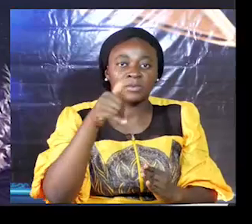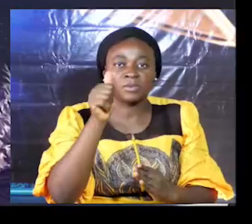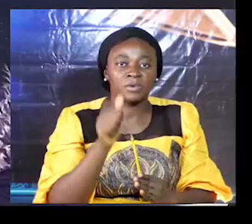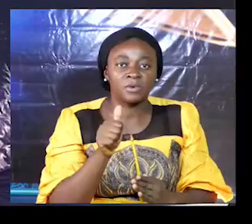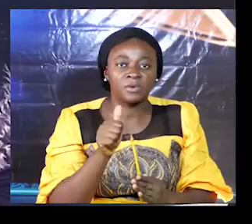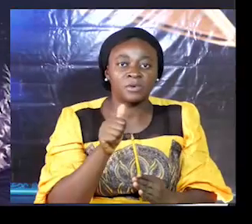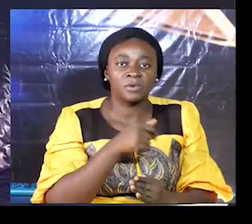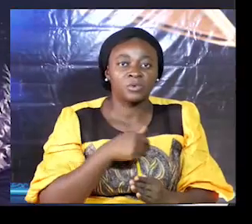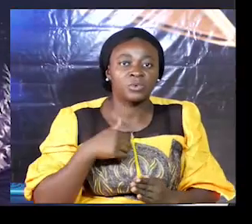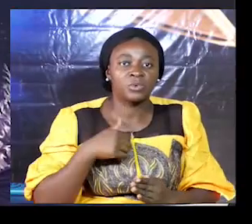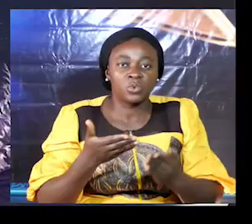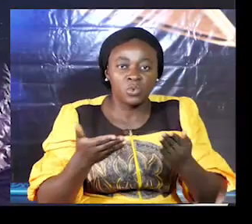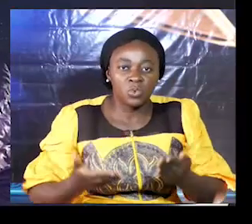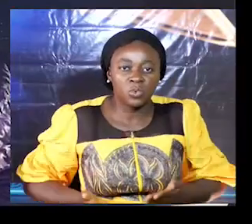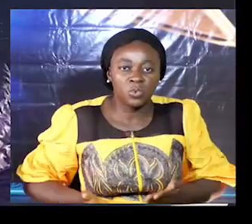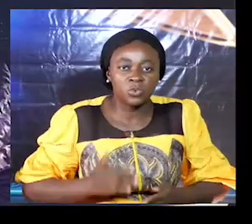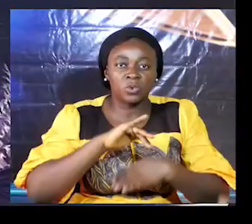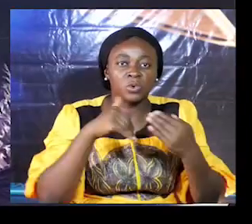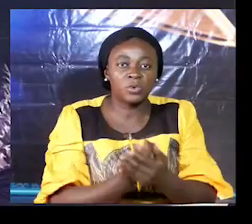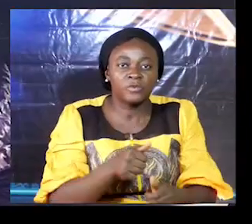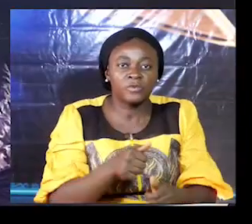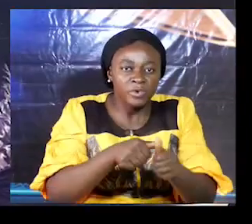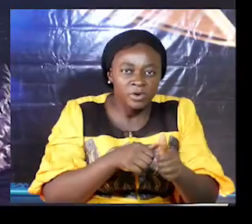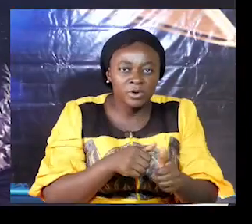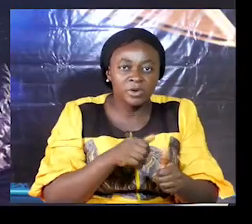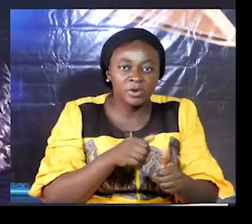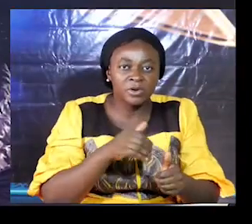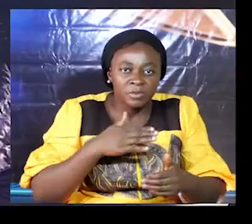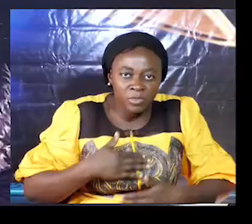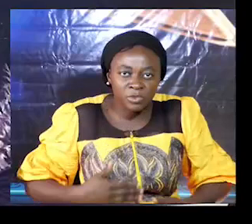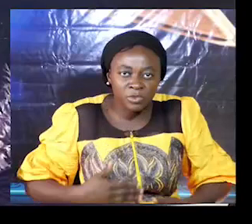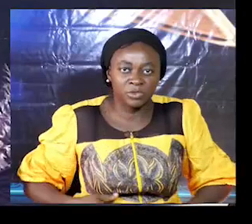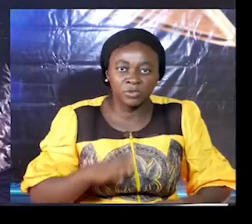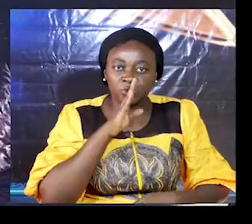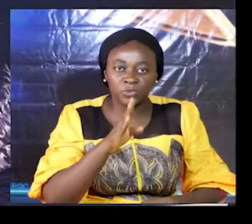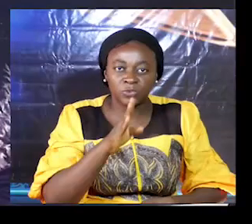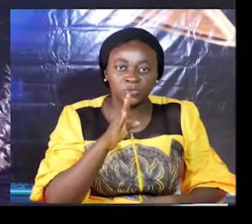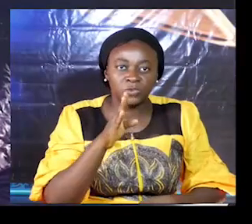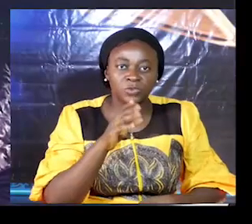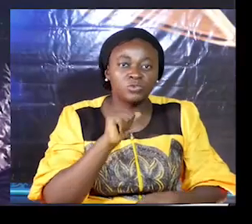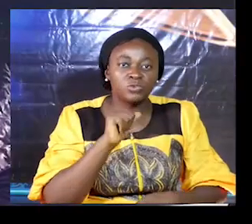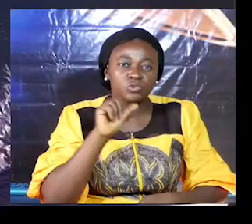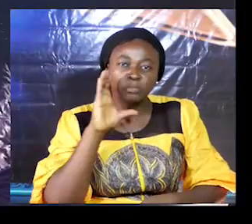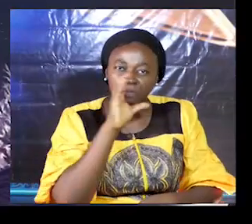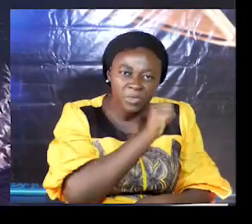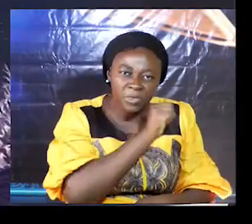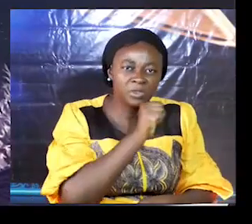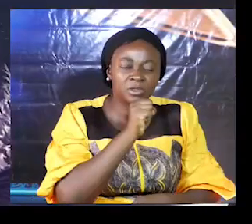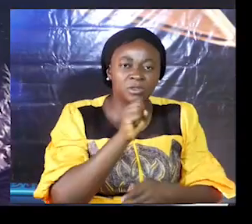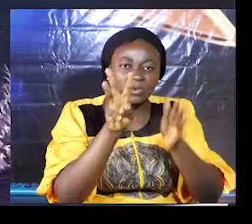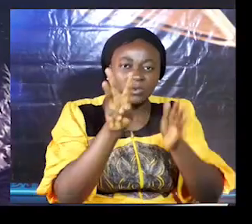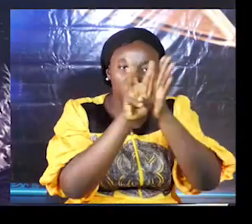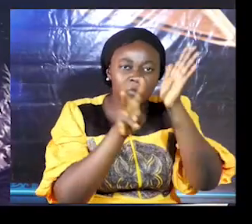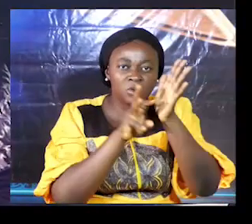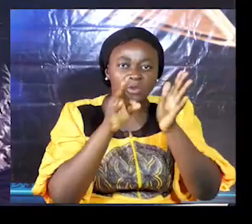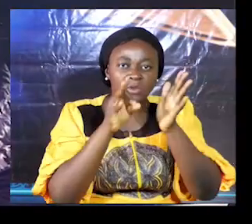you don't miss the will of God for your life in marriage. Marriage is a very critical aspect